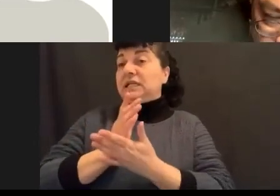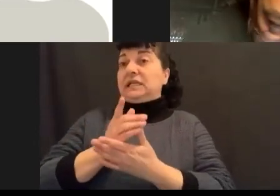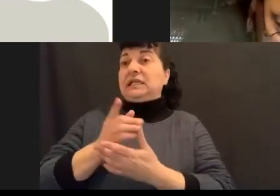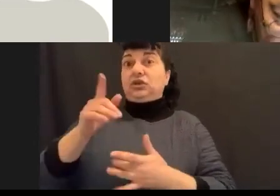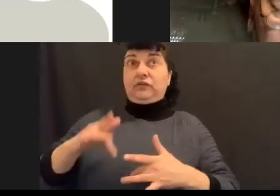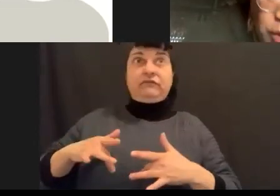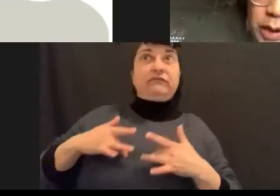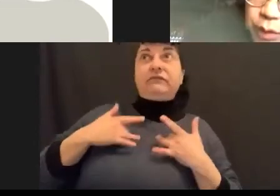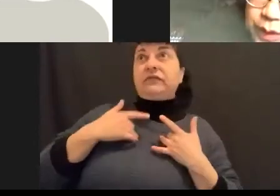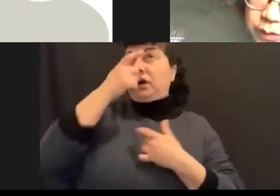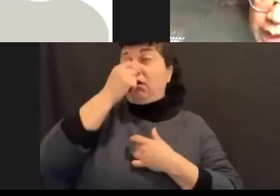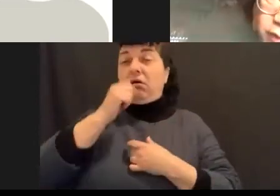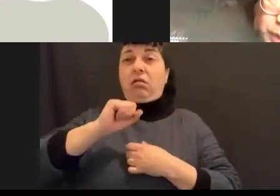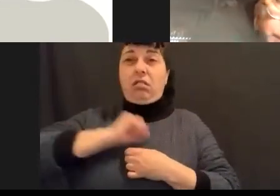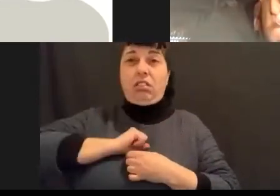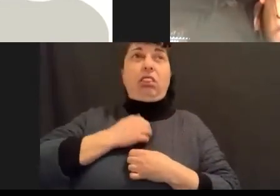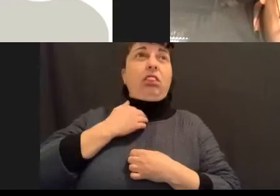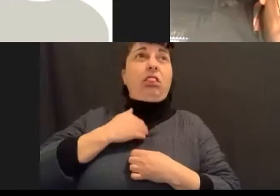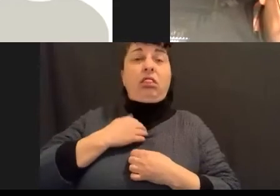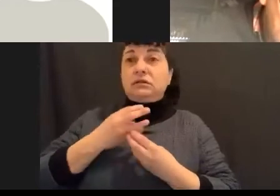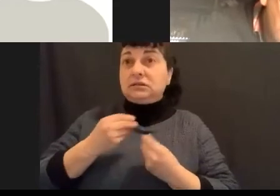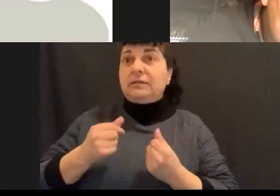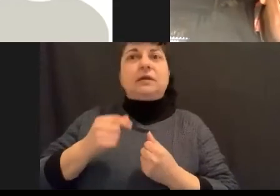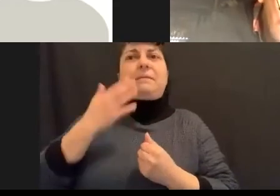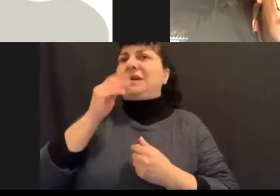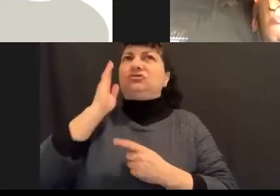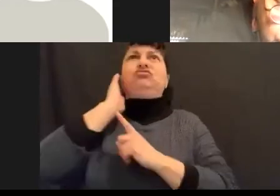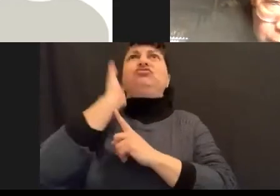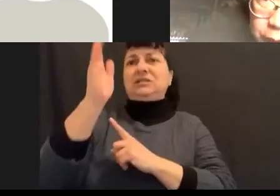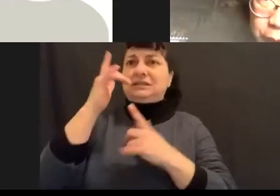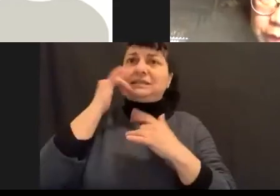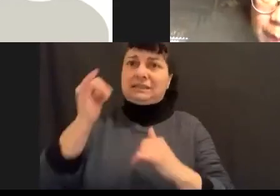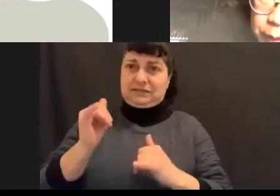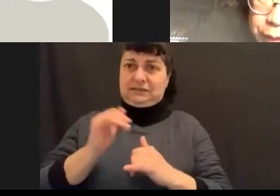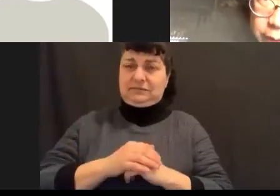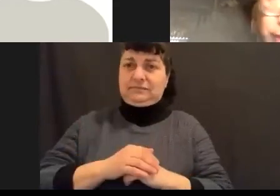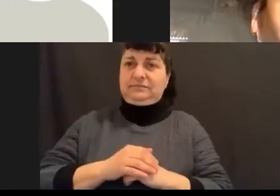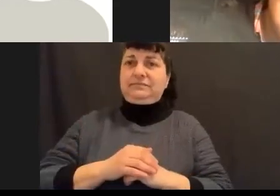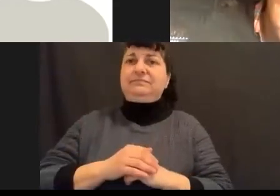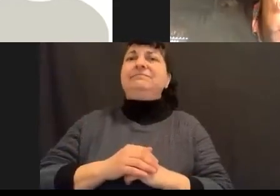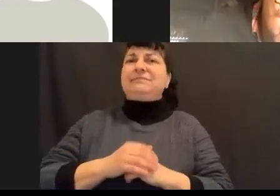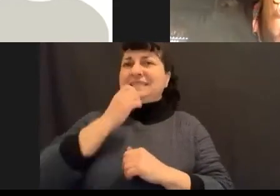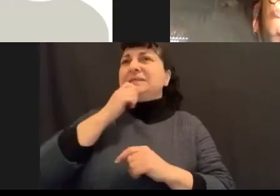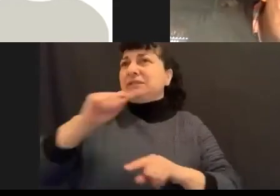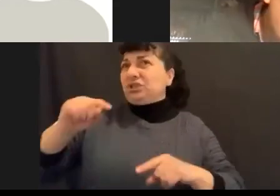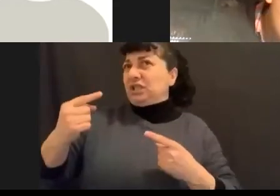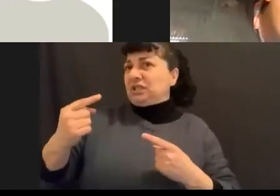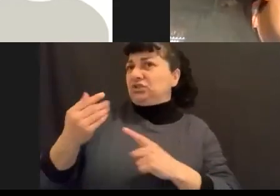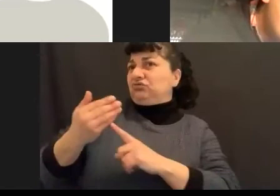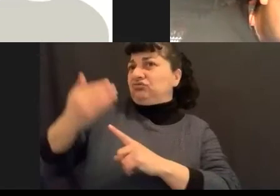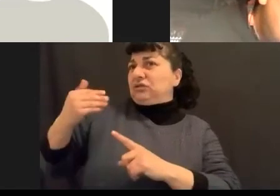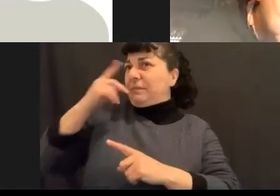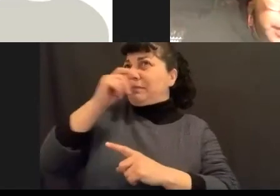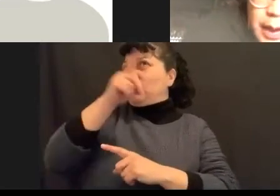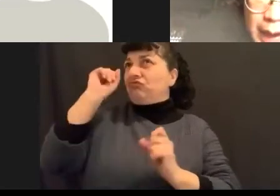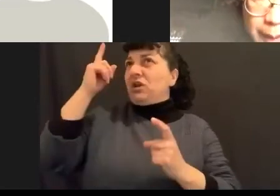have symptoms. So one of the things that has been a bit challenging in this outbreak is sometimes people have left it a couple of days before they get